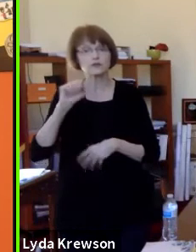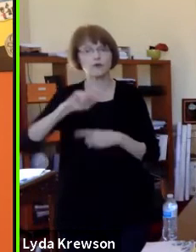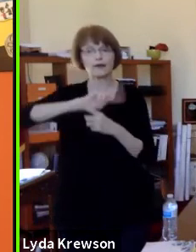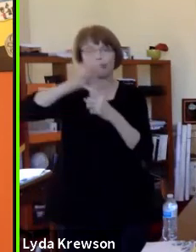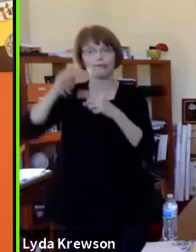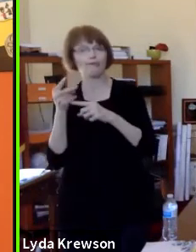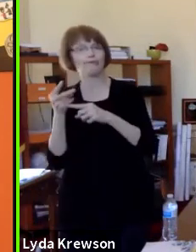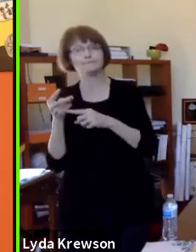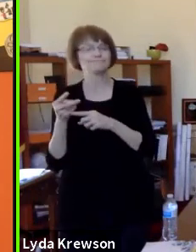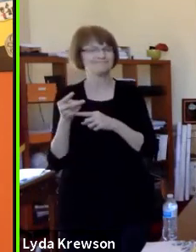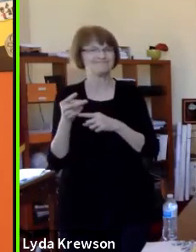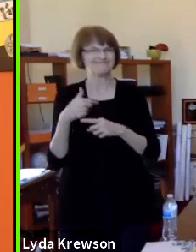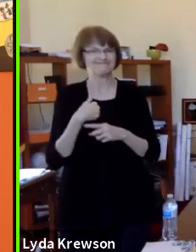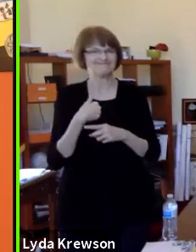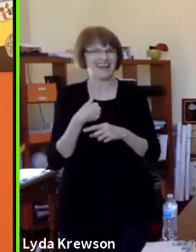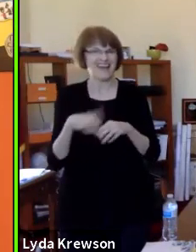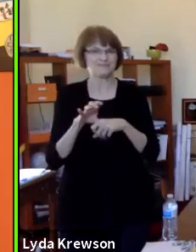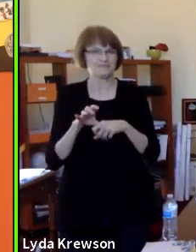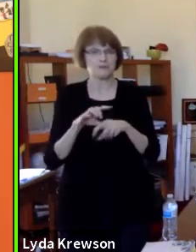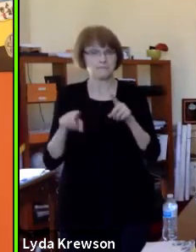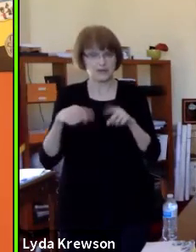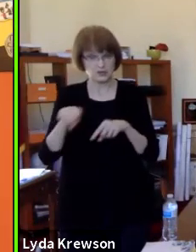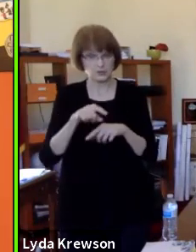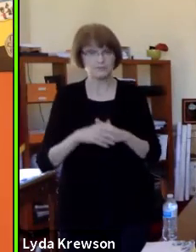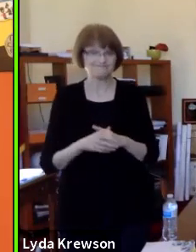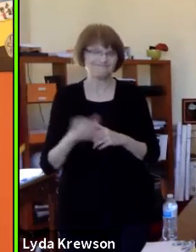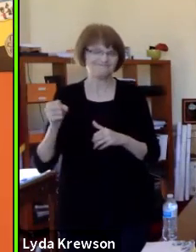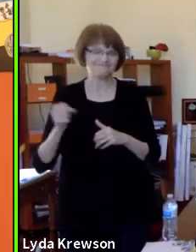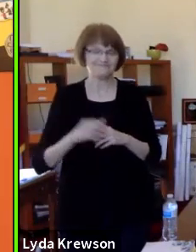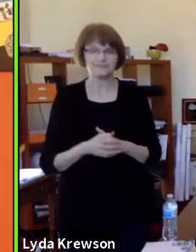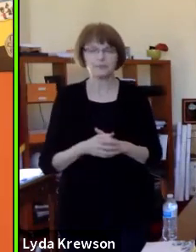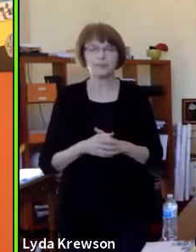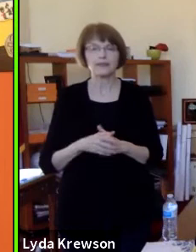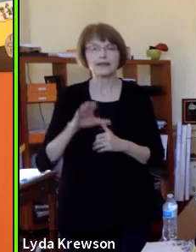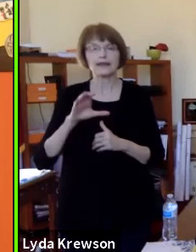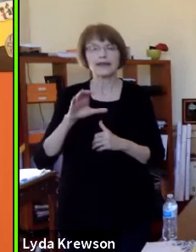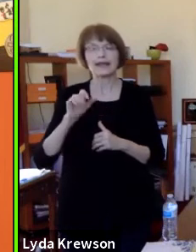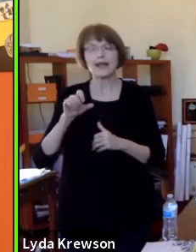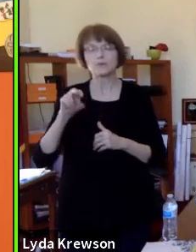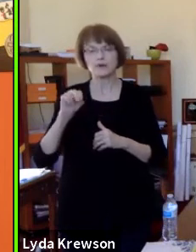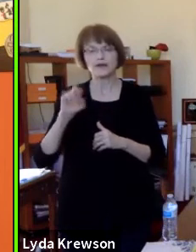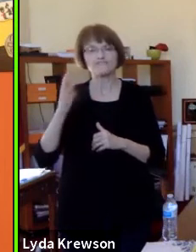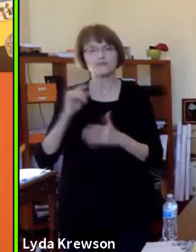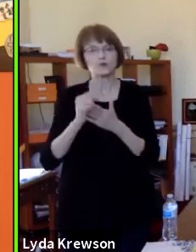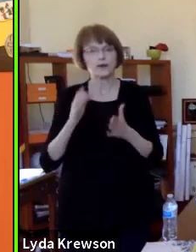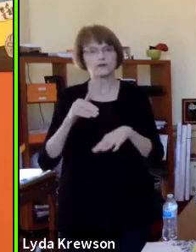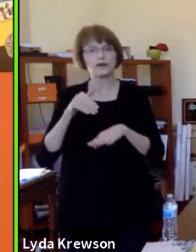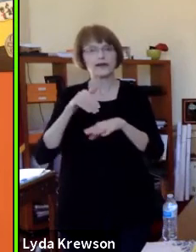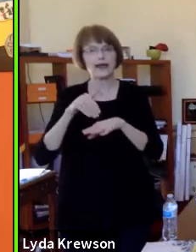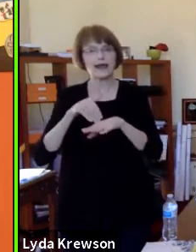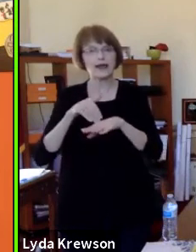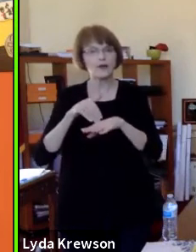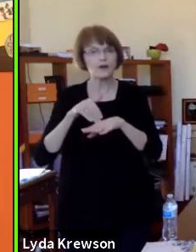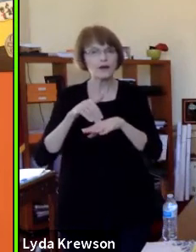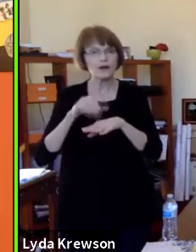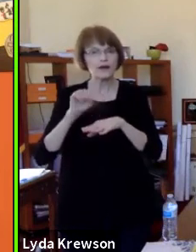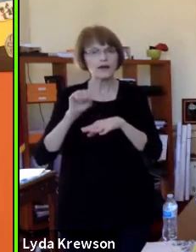I bet you guys are. And we have a question from Cameron, a 5th grader at